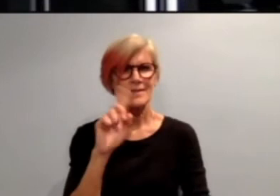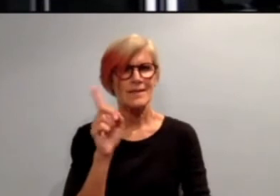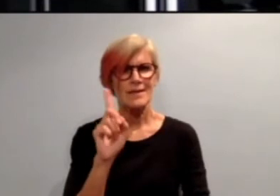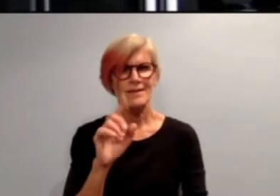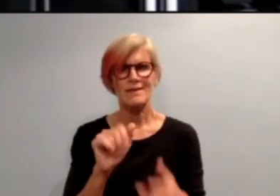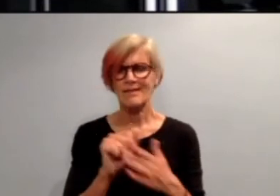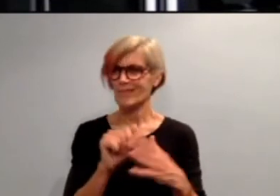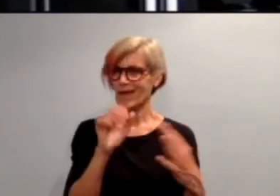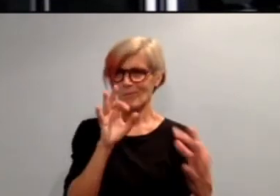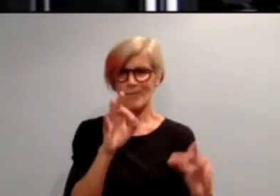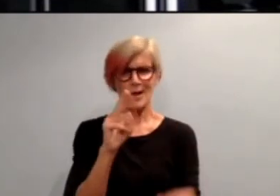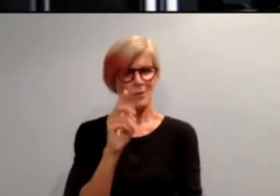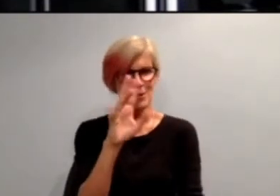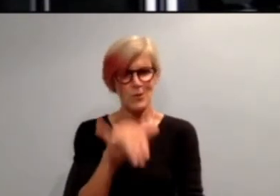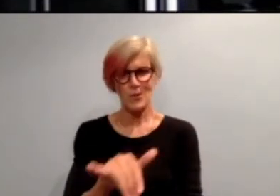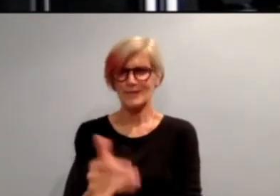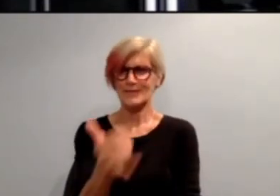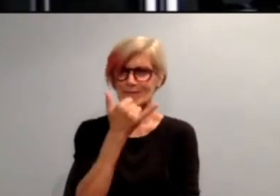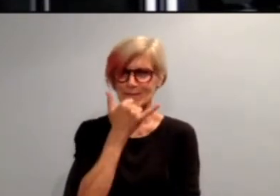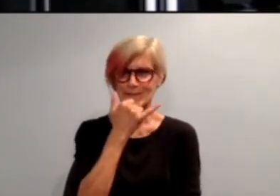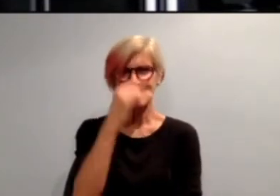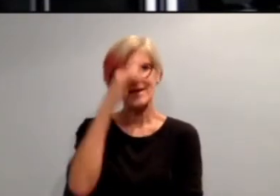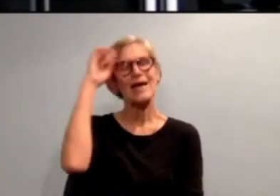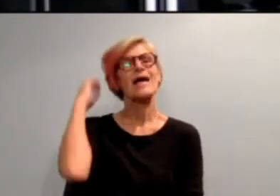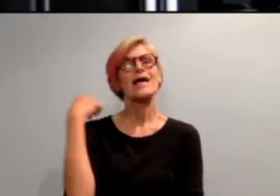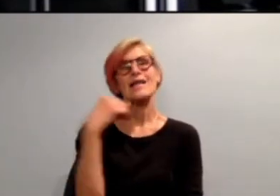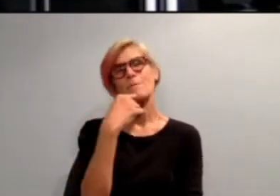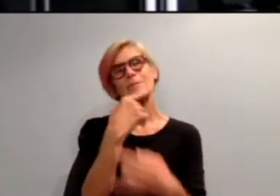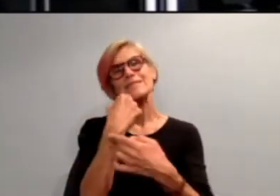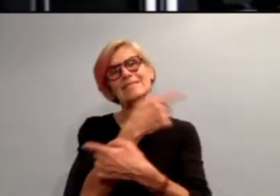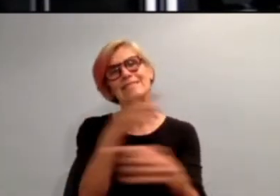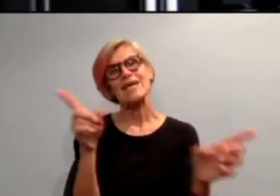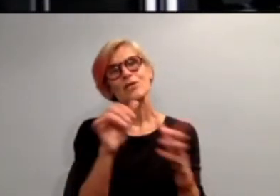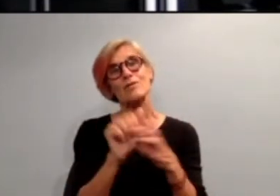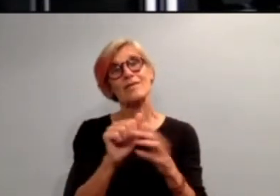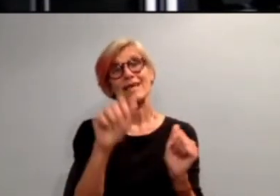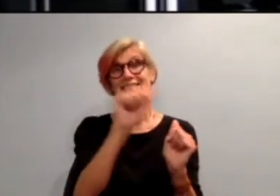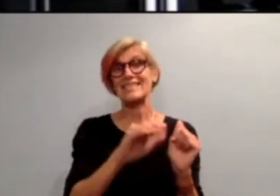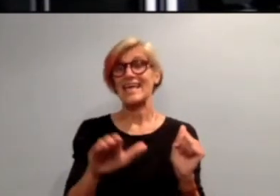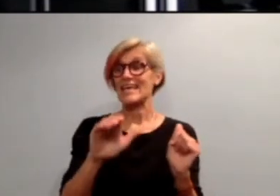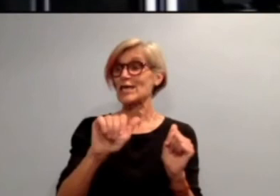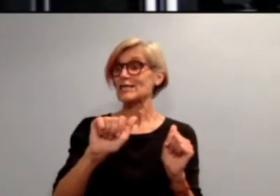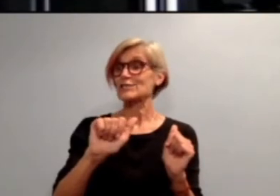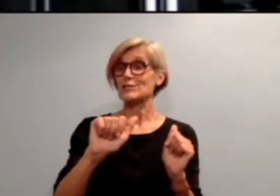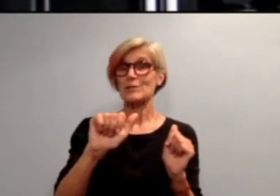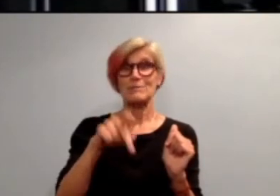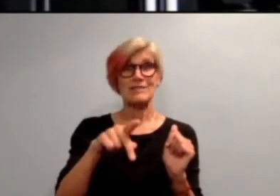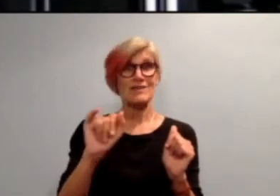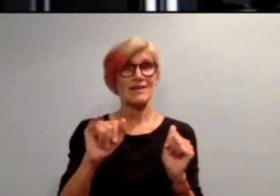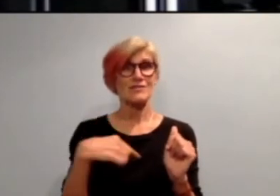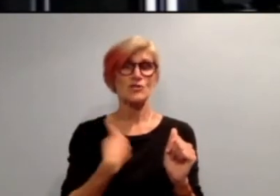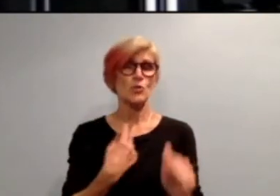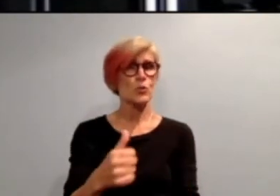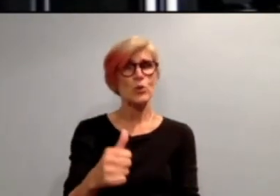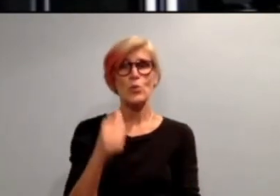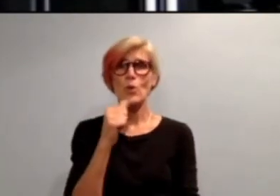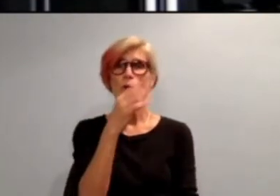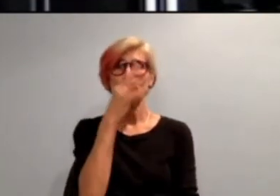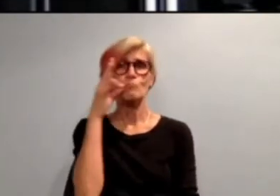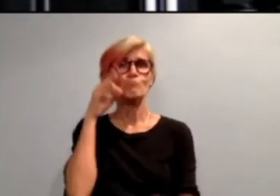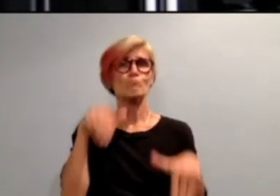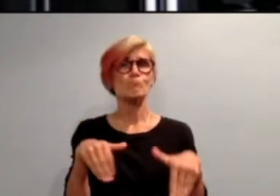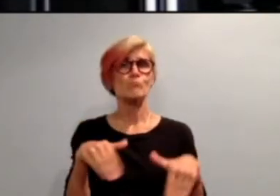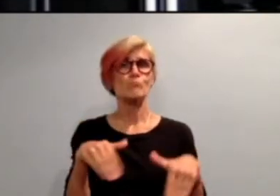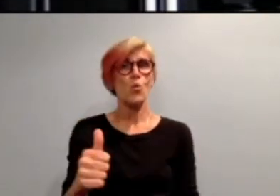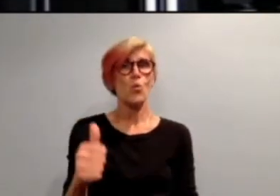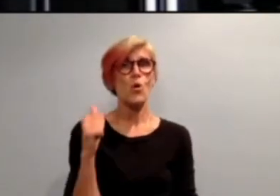myth and tell you loud and clear that as Asian Pacific Islanders, we will not stay silent. Over the last